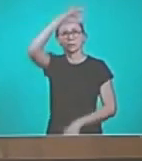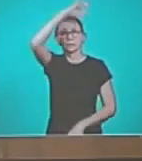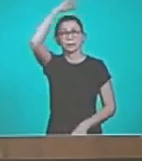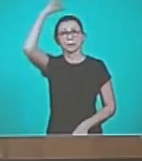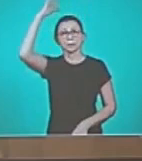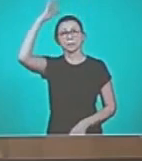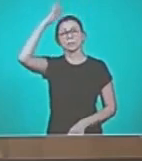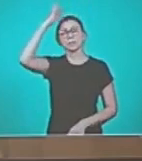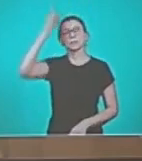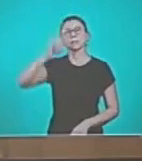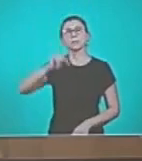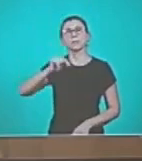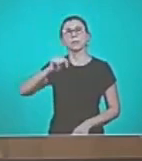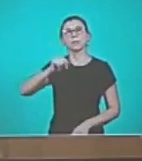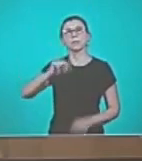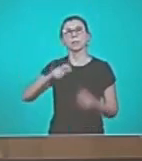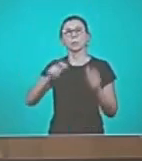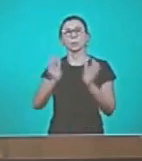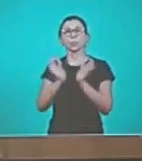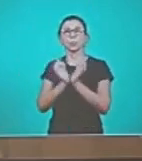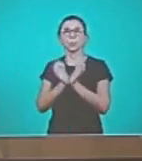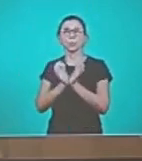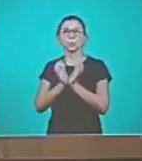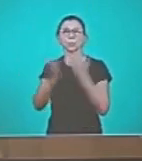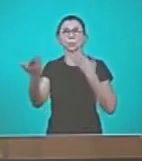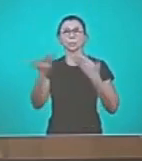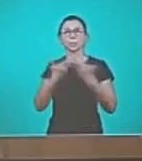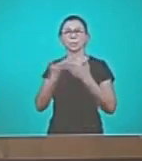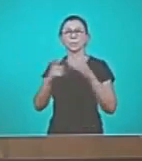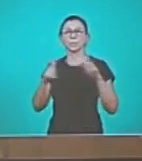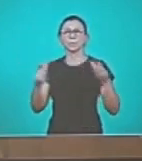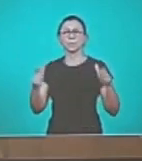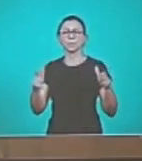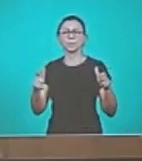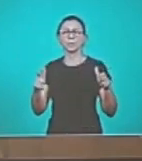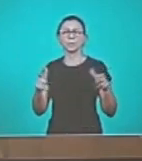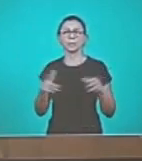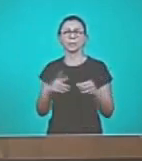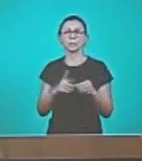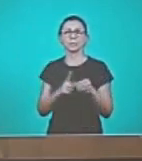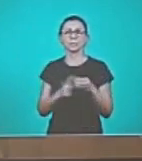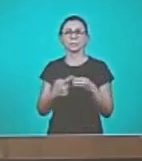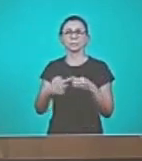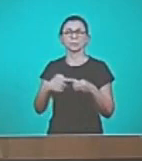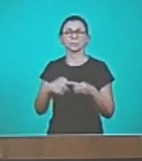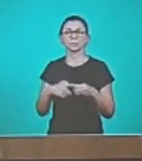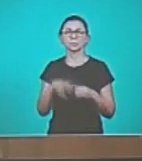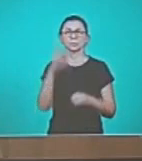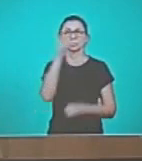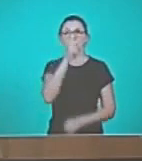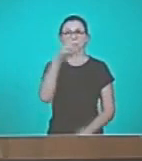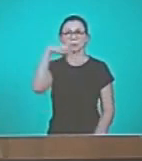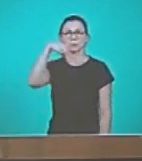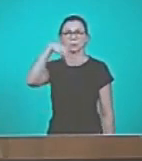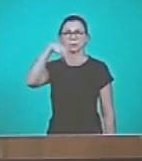state of Espírito Santo, in Brazil, we have the greatest contribution per city, Domingos Martins.